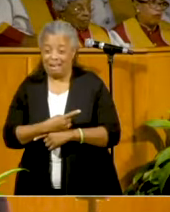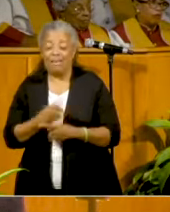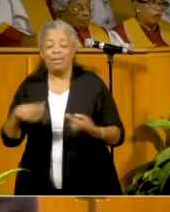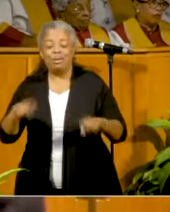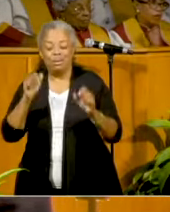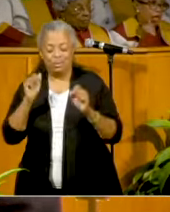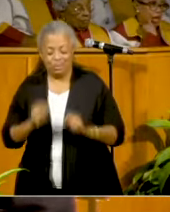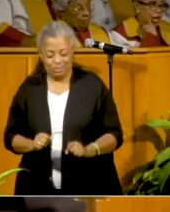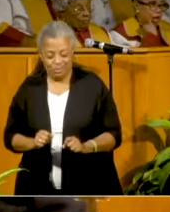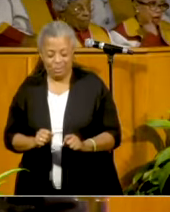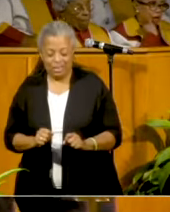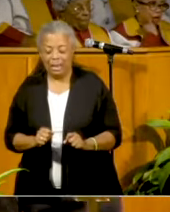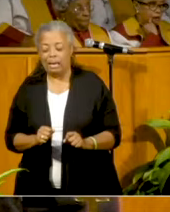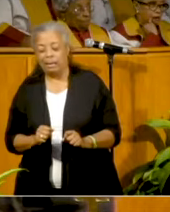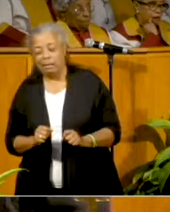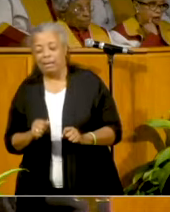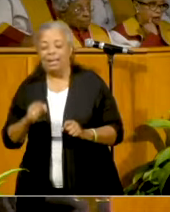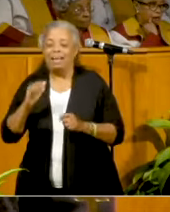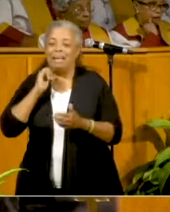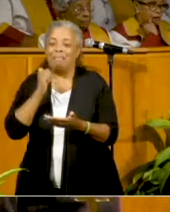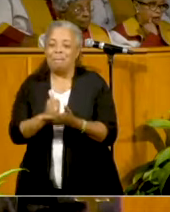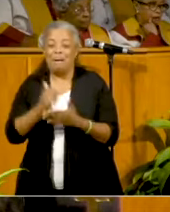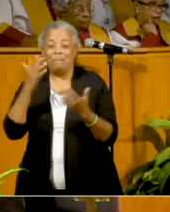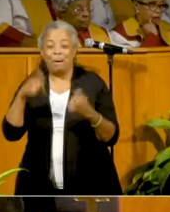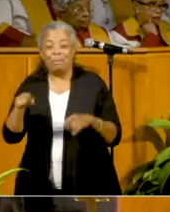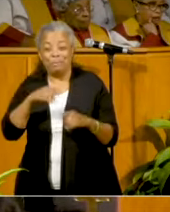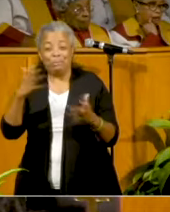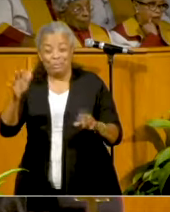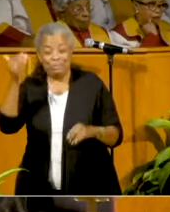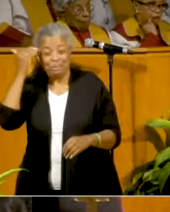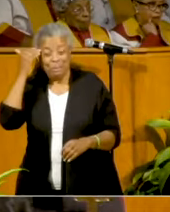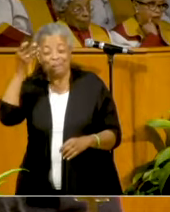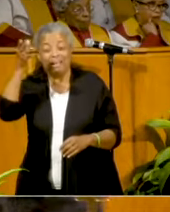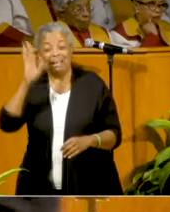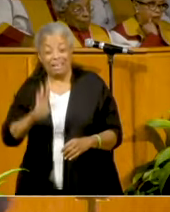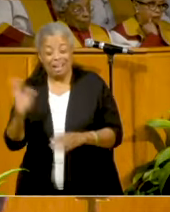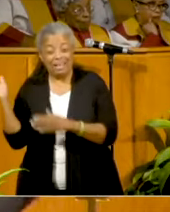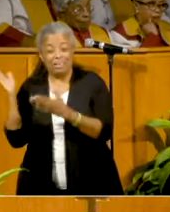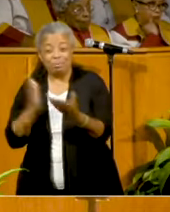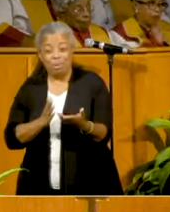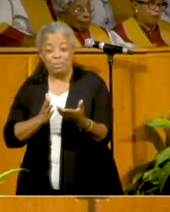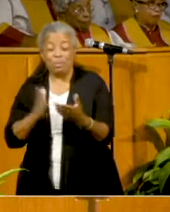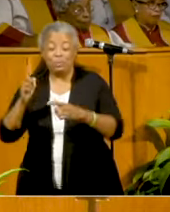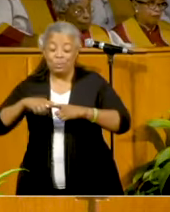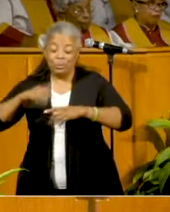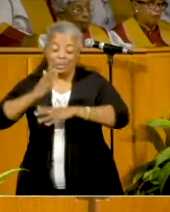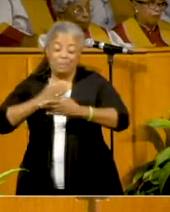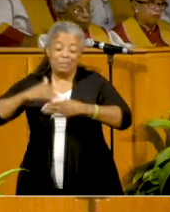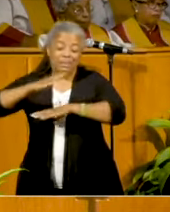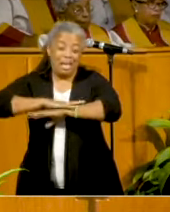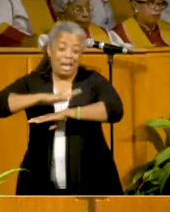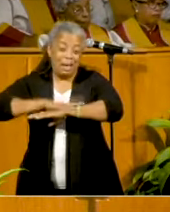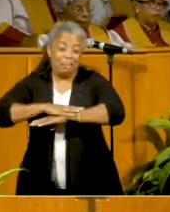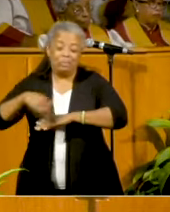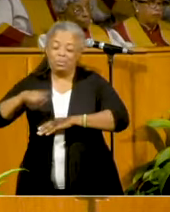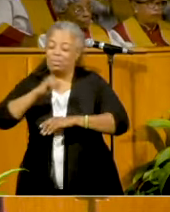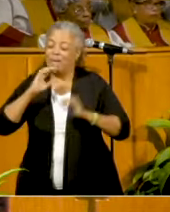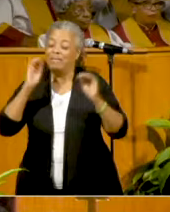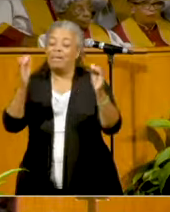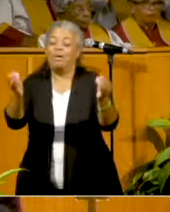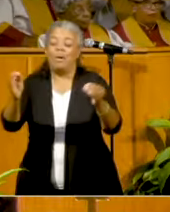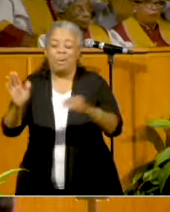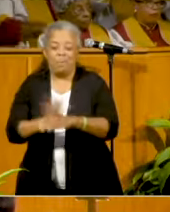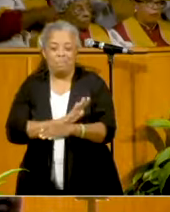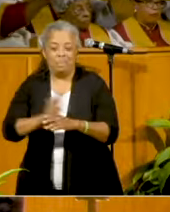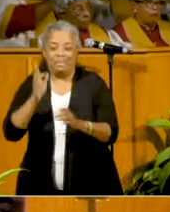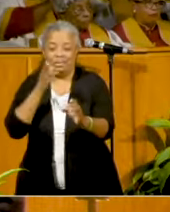you can wink amen, because you know that God has brought you to some tables you ain't got no